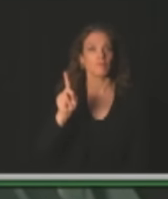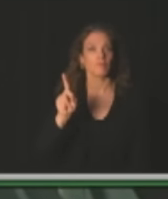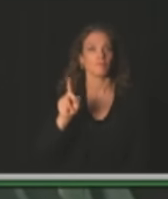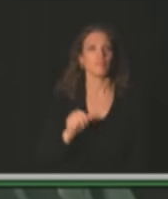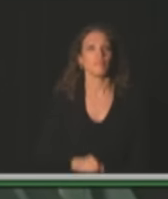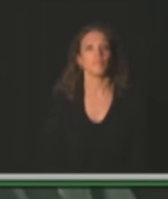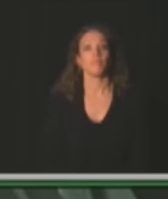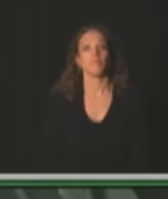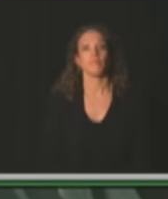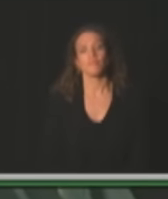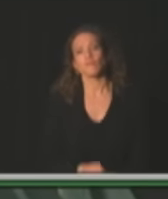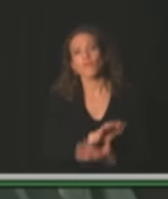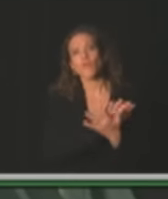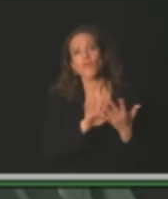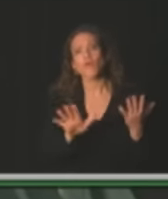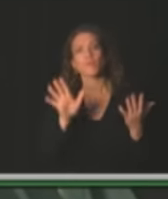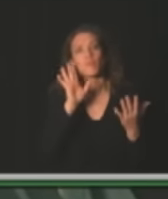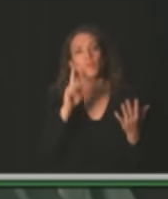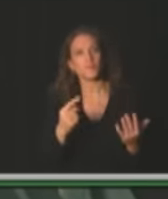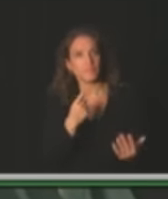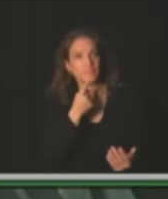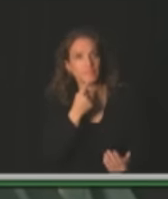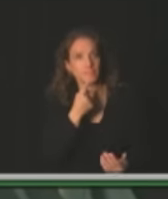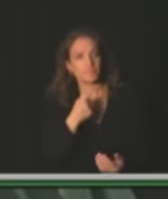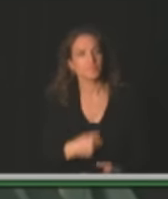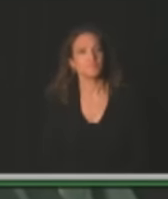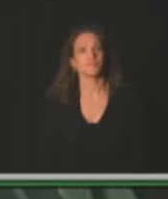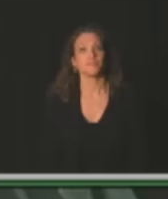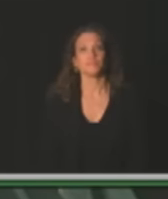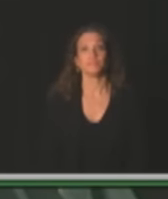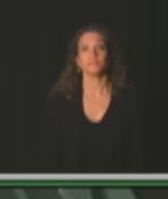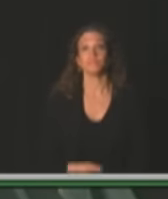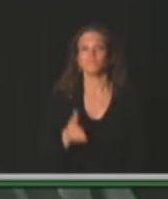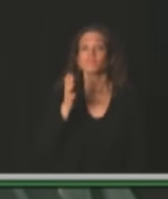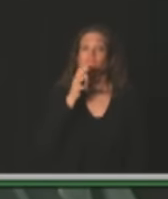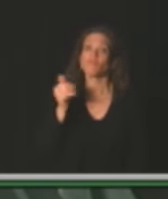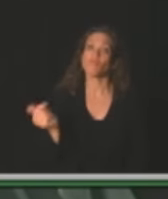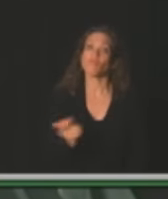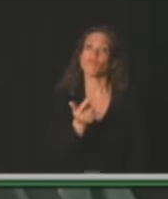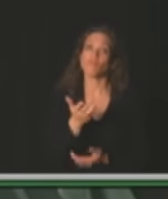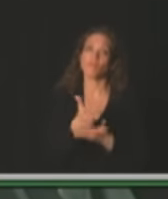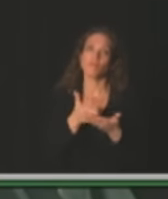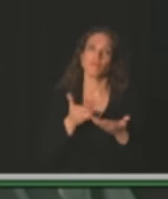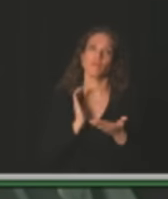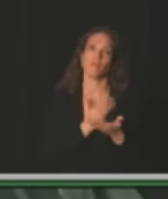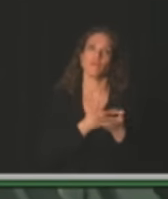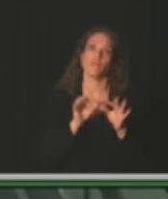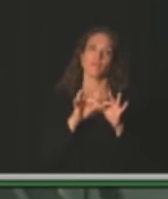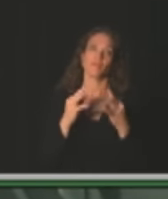They will all be missed. They were all part of our family.